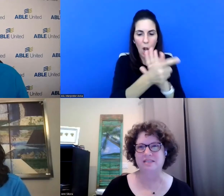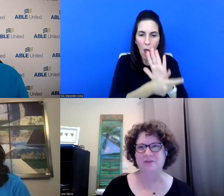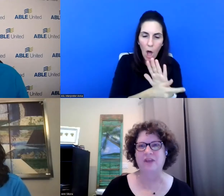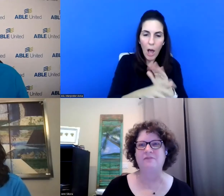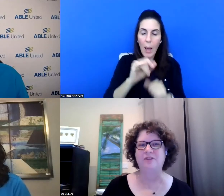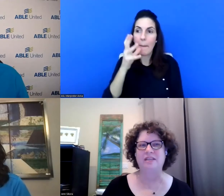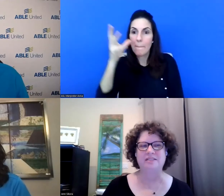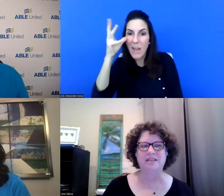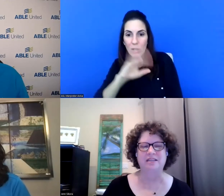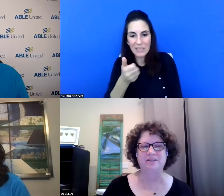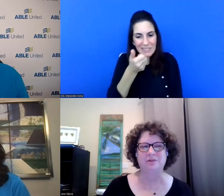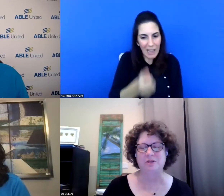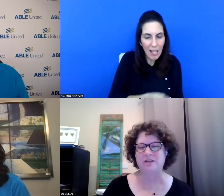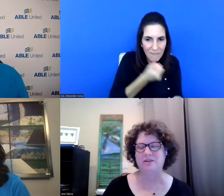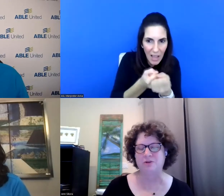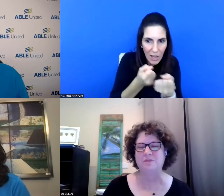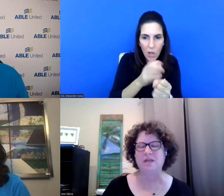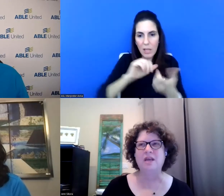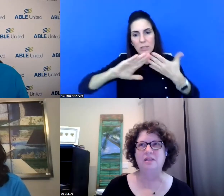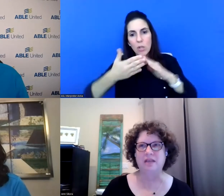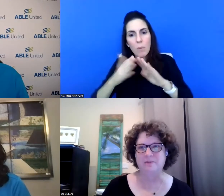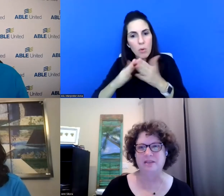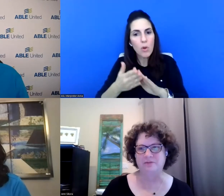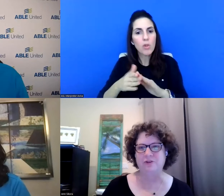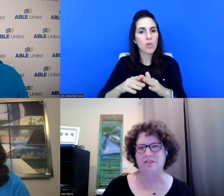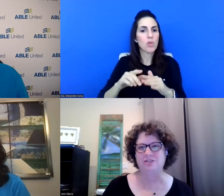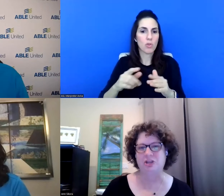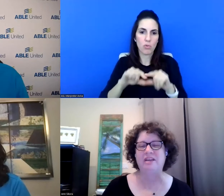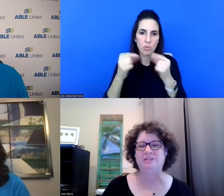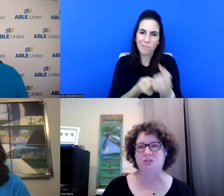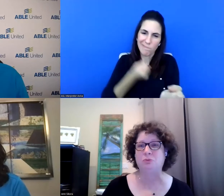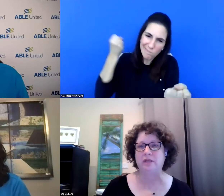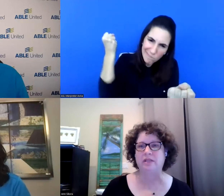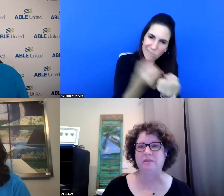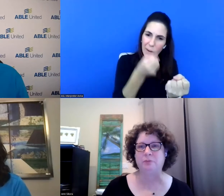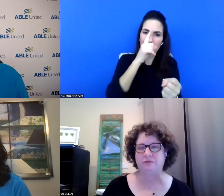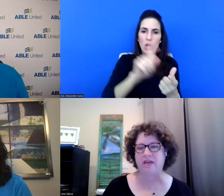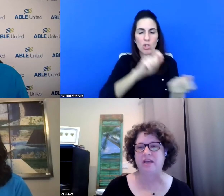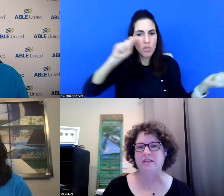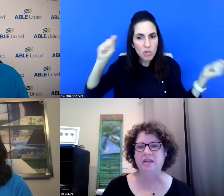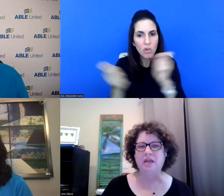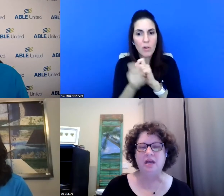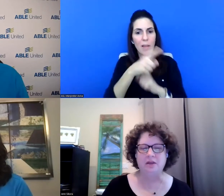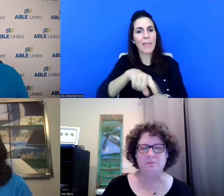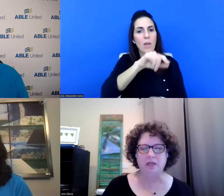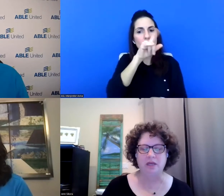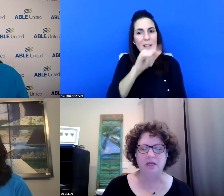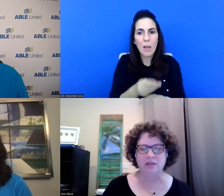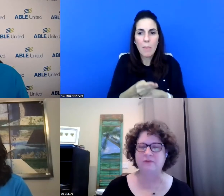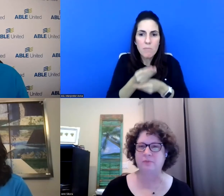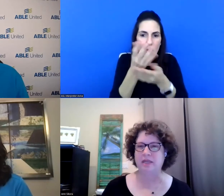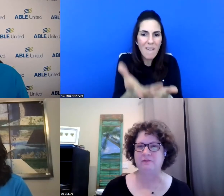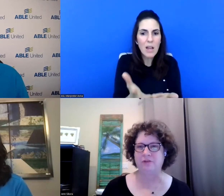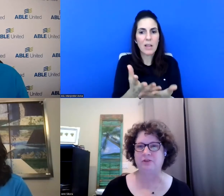and self-advocates and community groups lobbying for this change to really provide